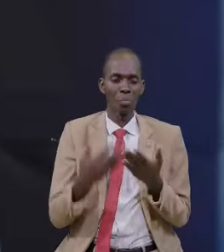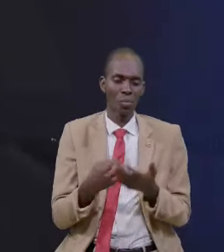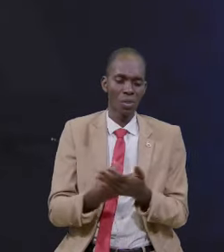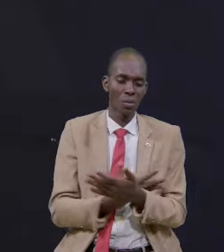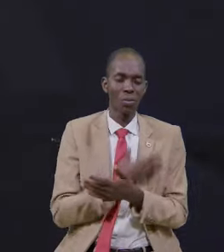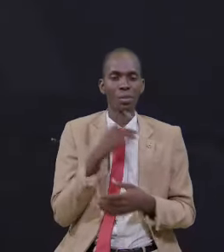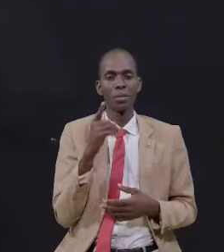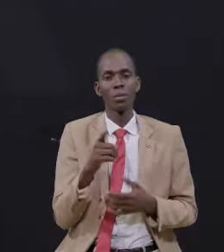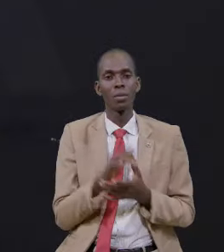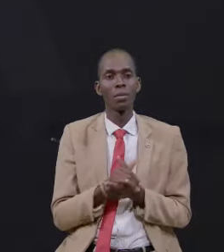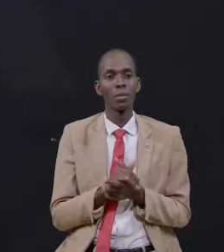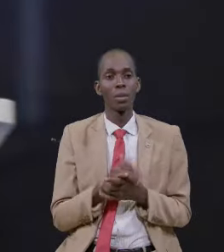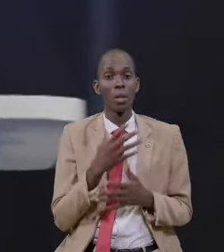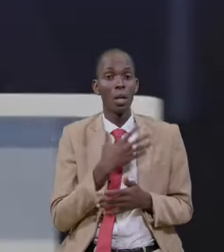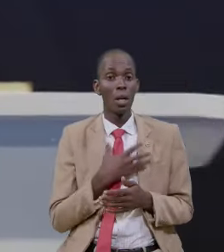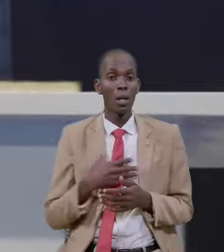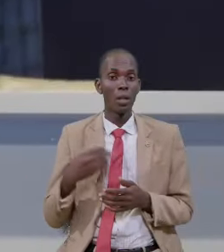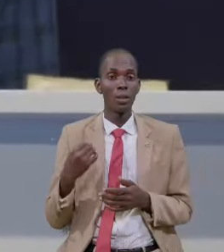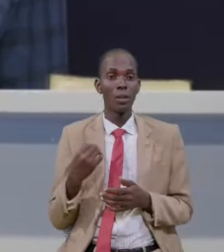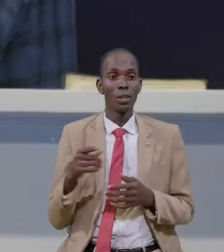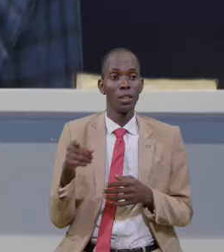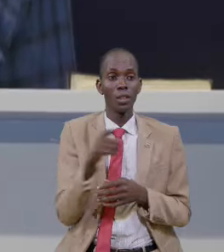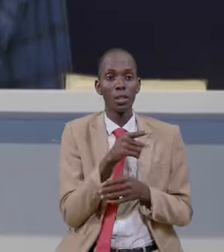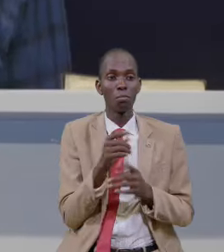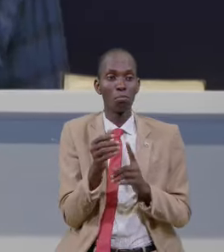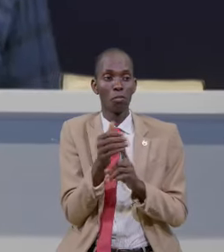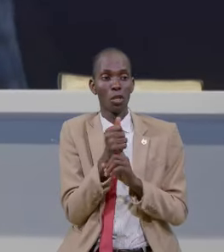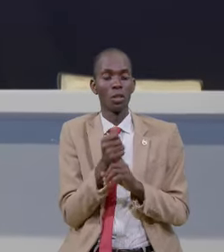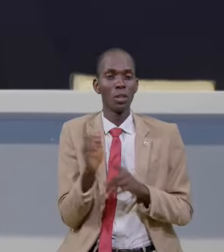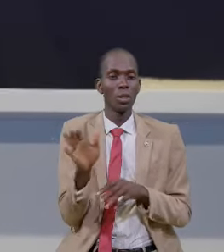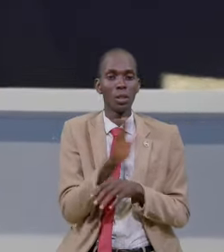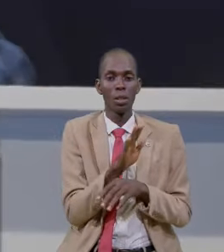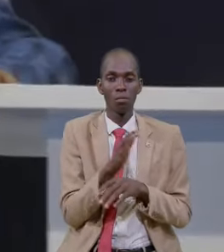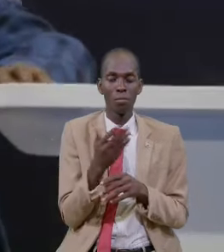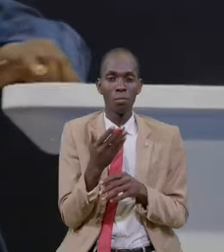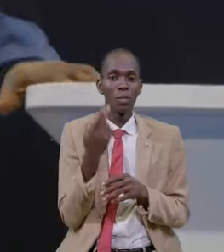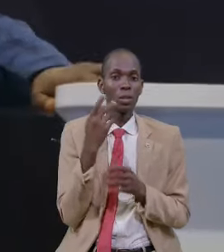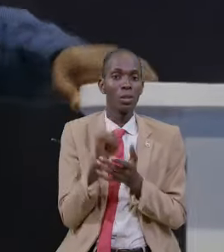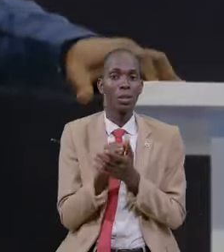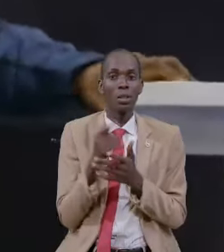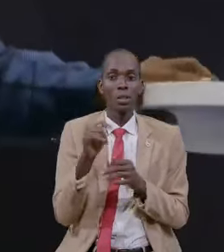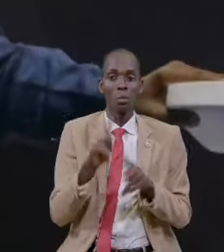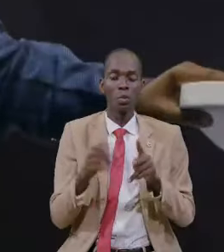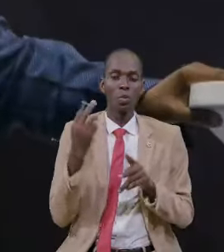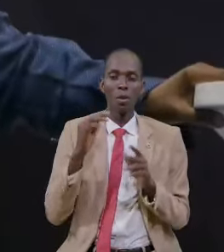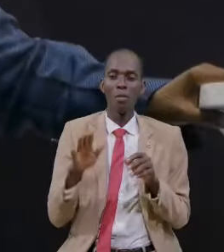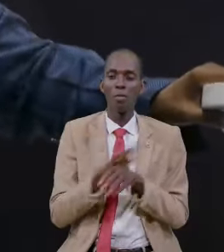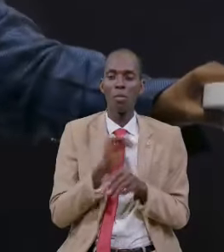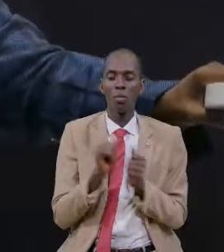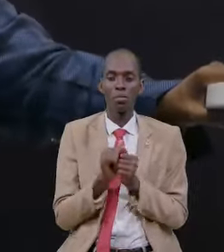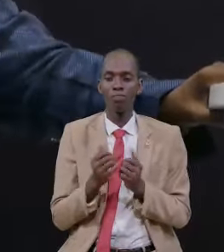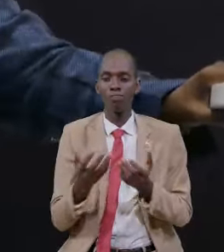impart unto you. And if Paul the apostle was so eager, was so passionate, and was longing